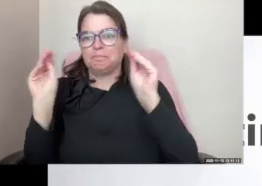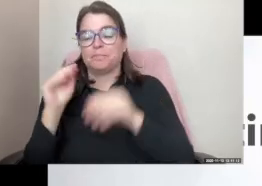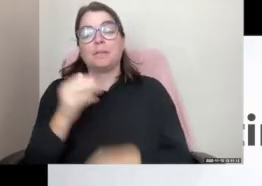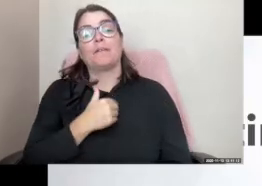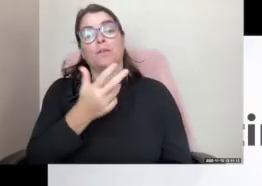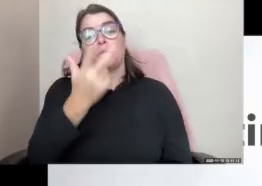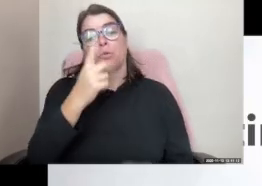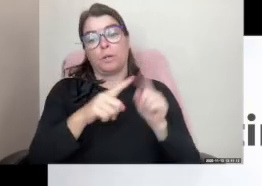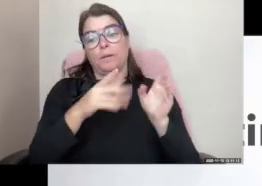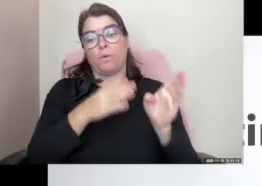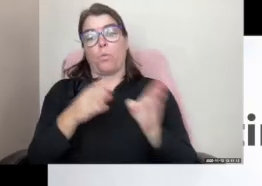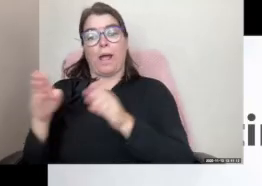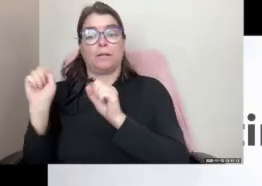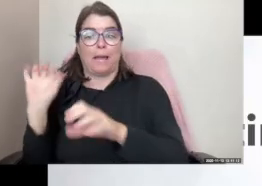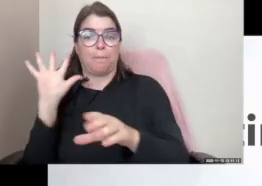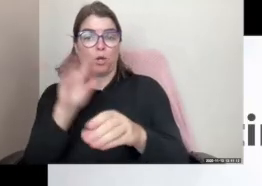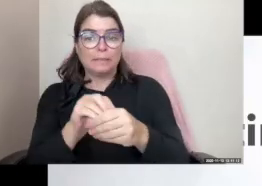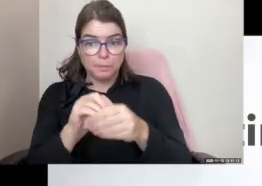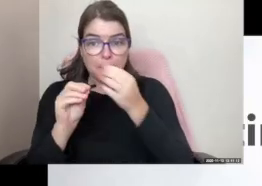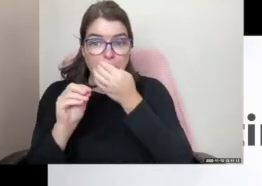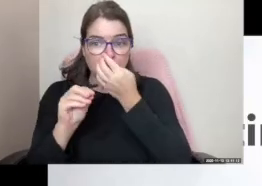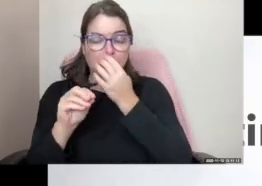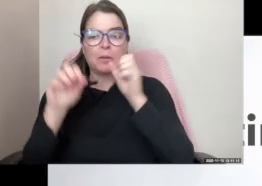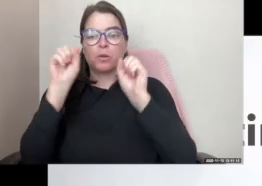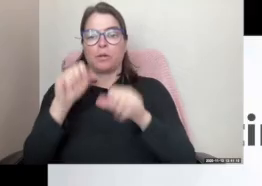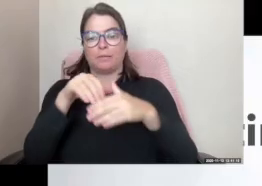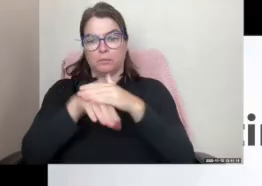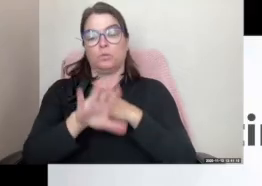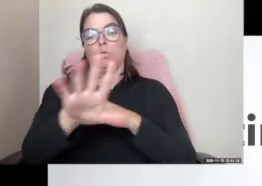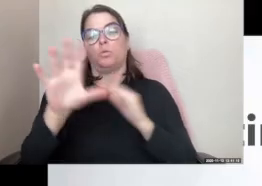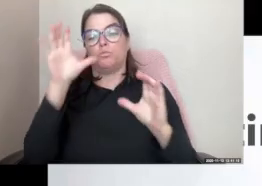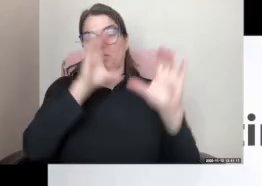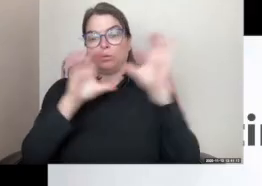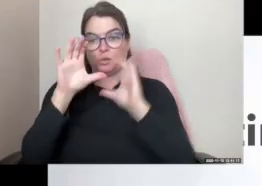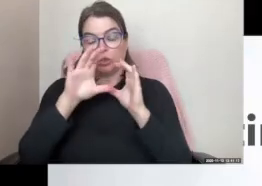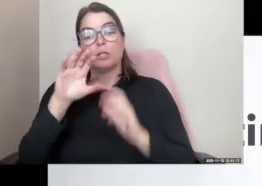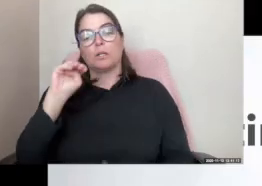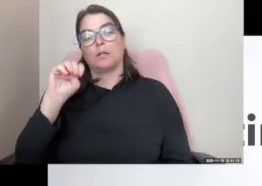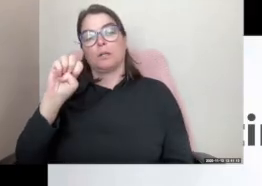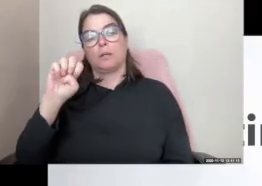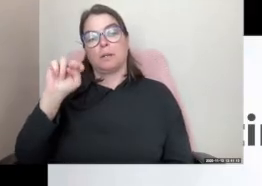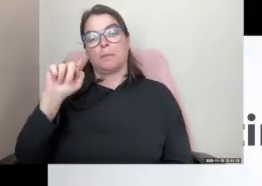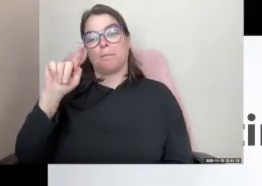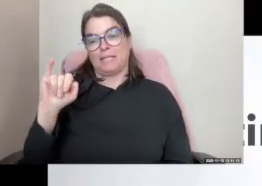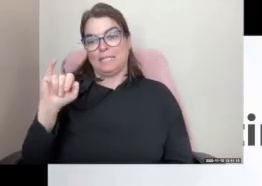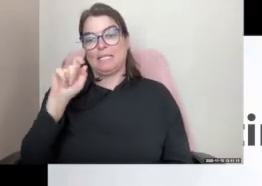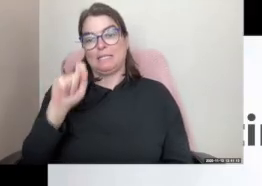time. Your responses will be anonymous, meaning that no one will know who answered in what way or who wrote that. There are 3 ways you